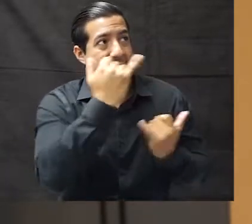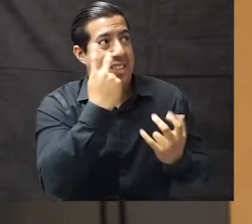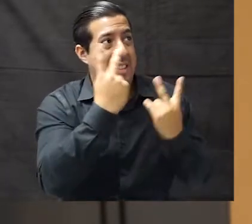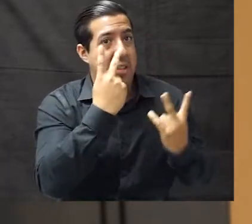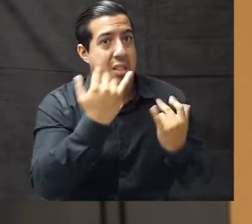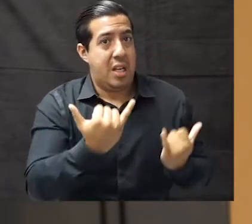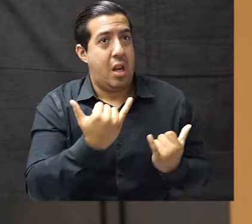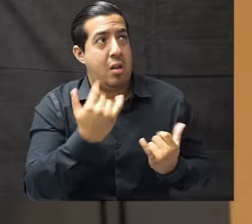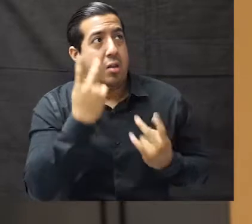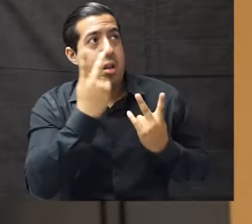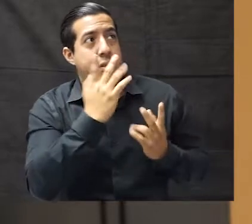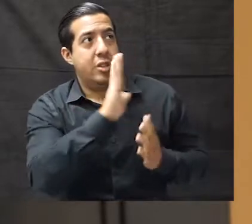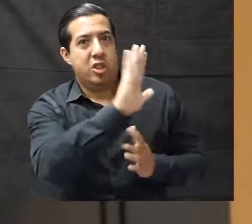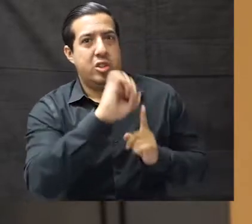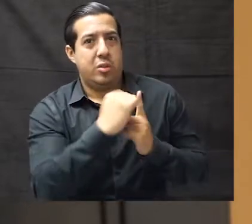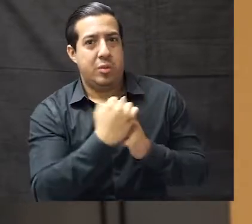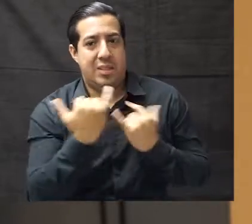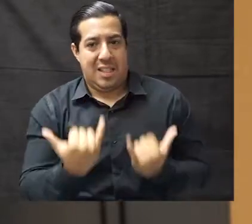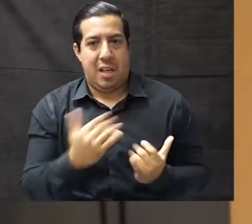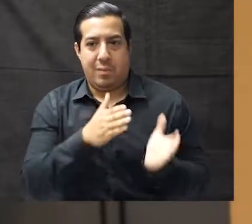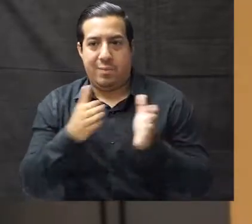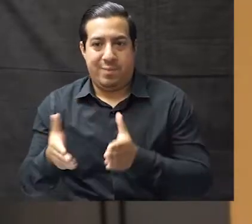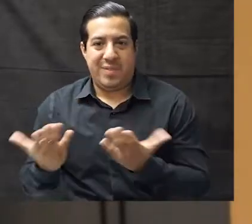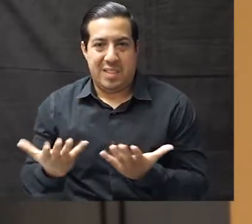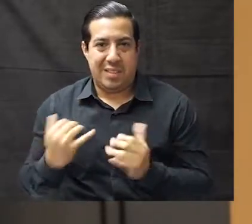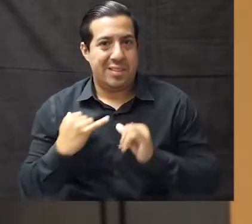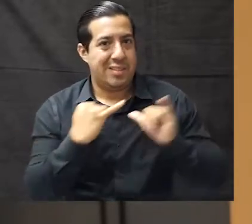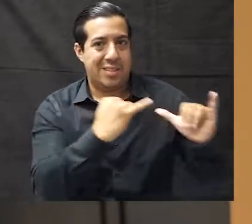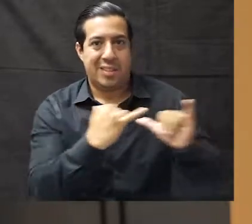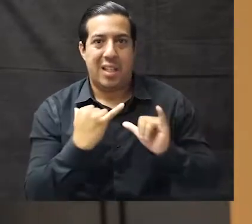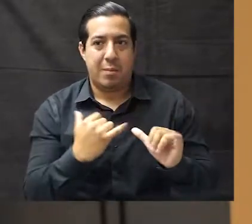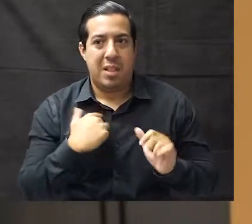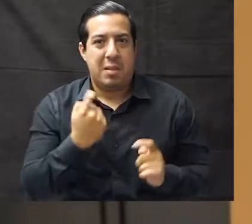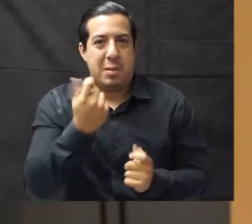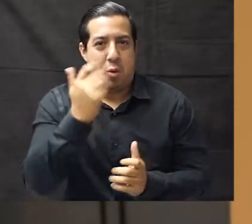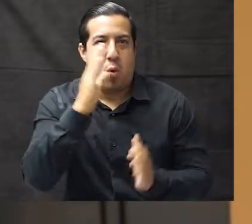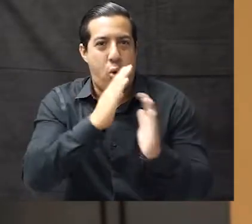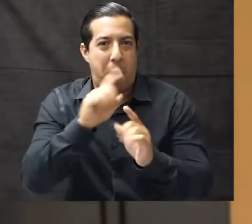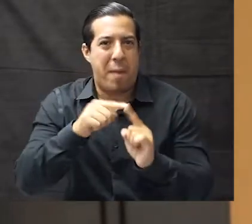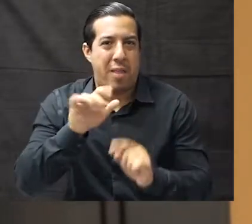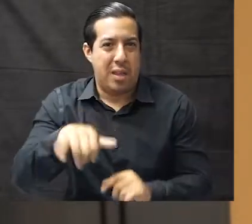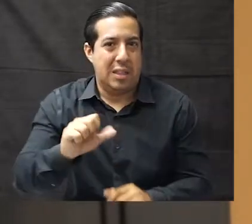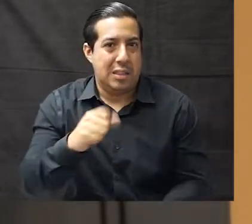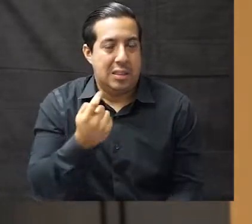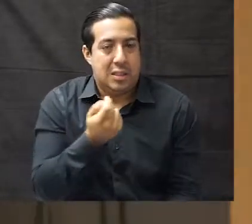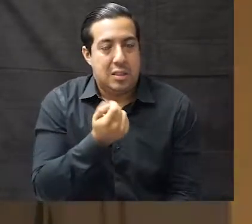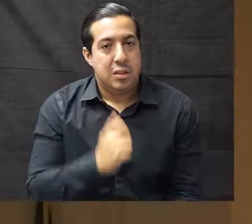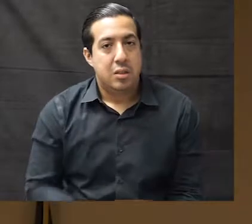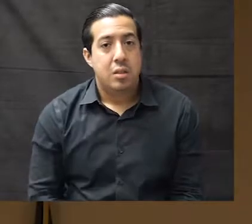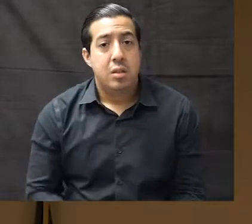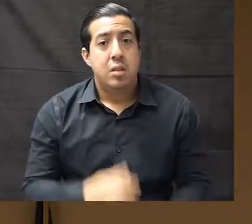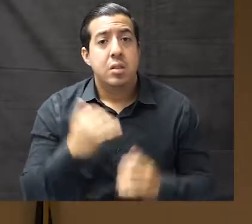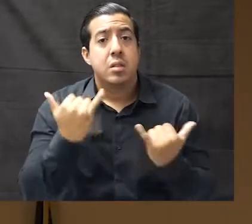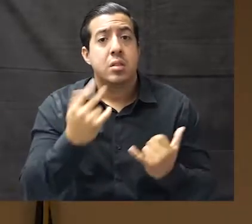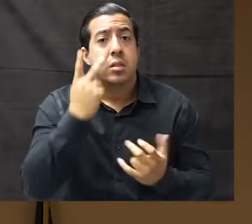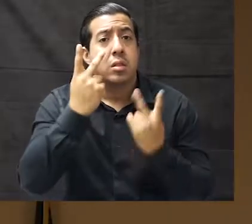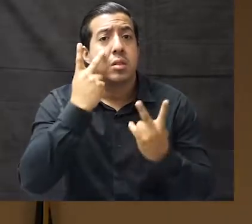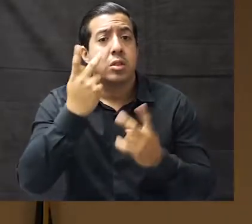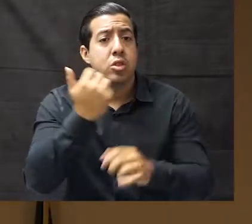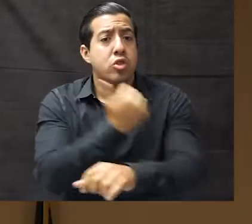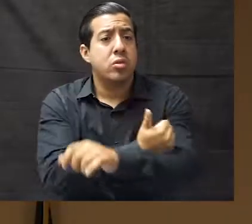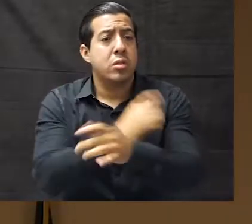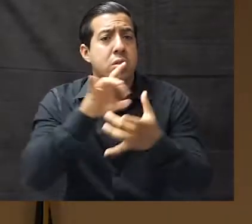data. We still see mostly cocaine, marijuana, methamphetamine. That makes